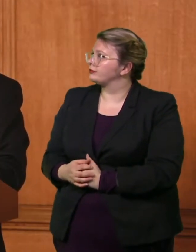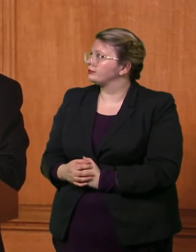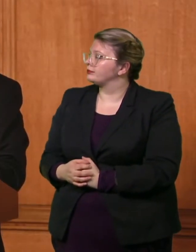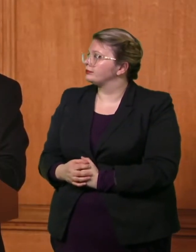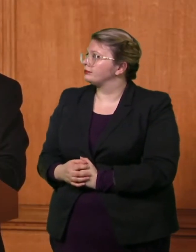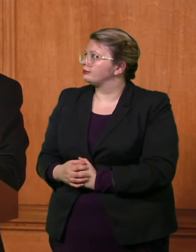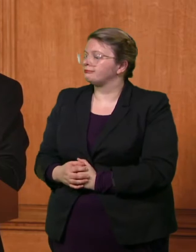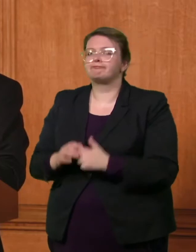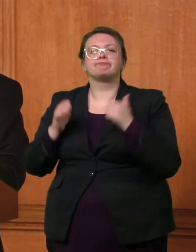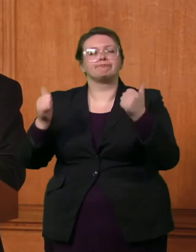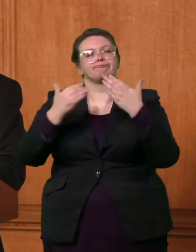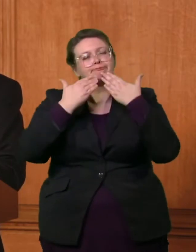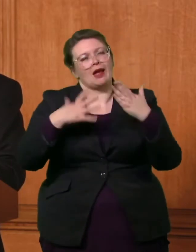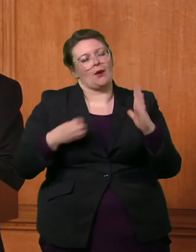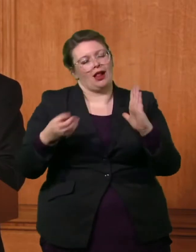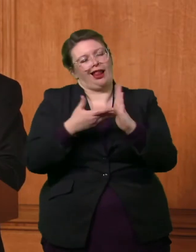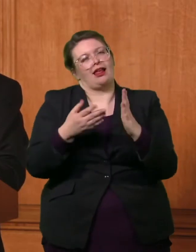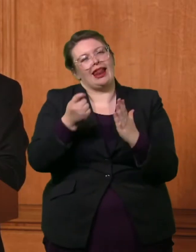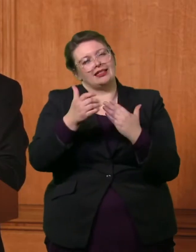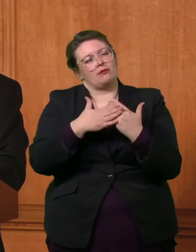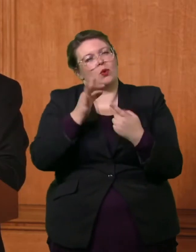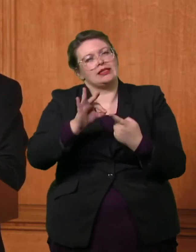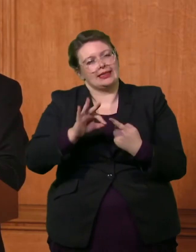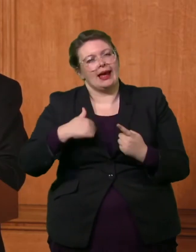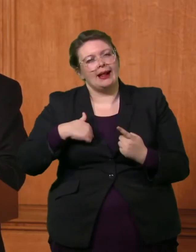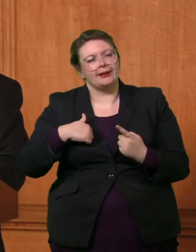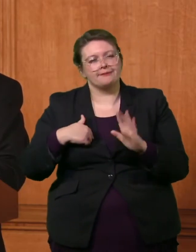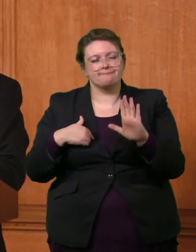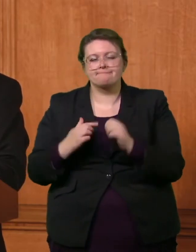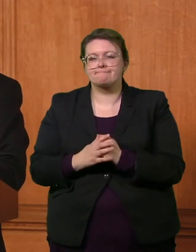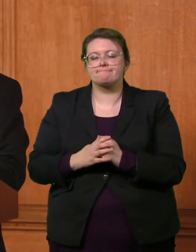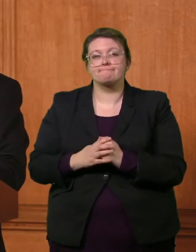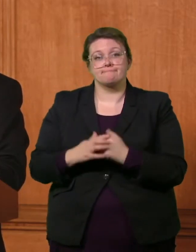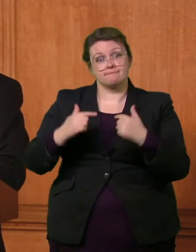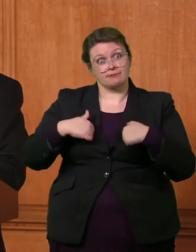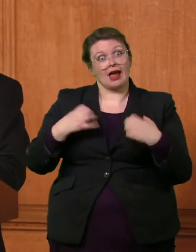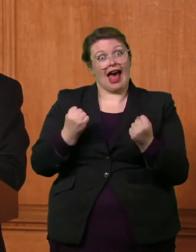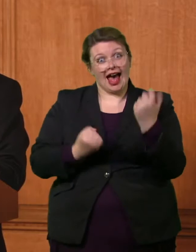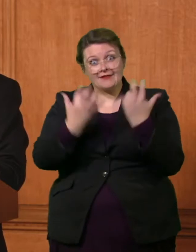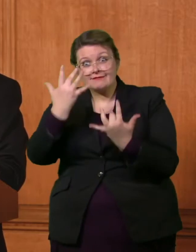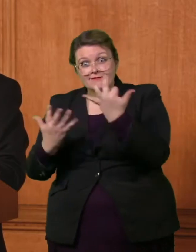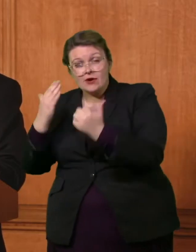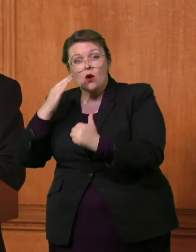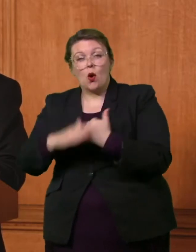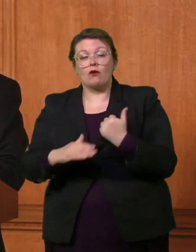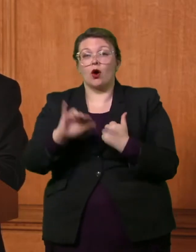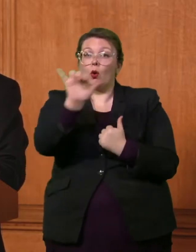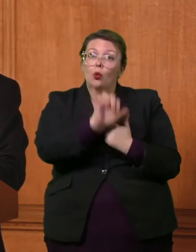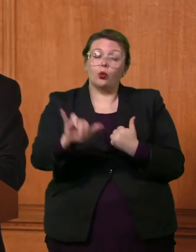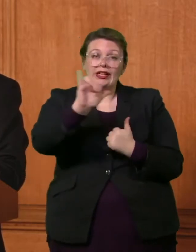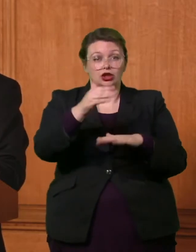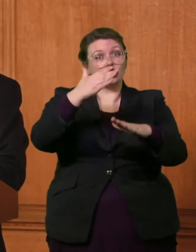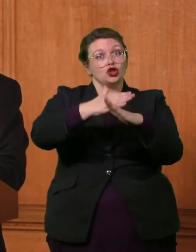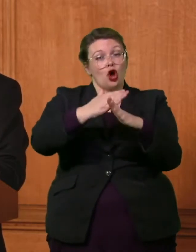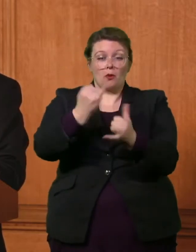I suppose, to say that the ONS data on the occupations with the highest rates of death begin